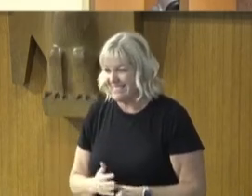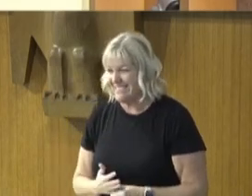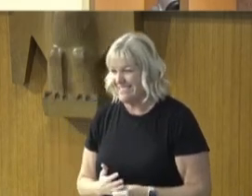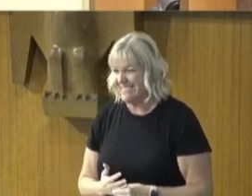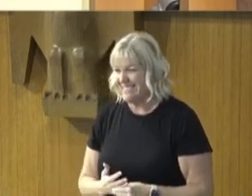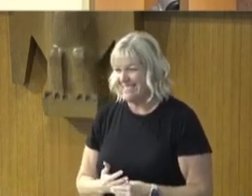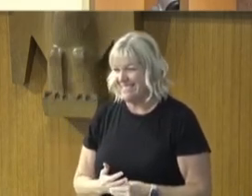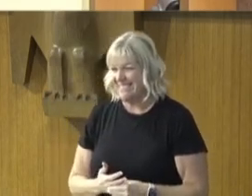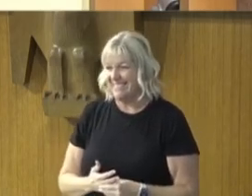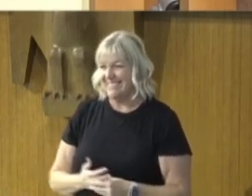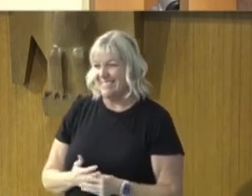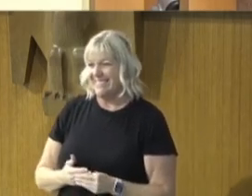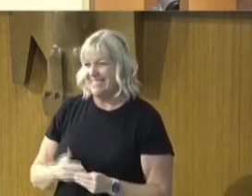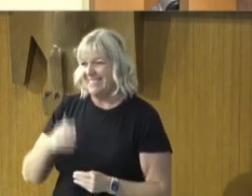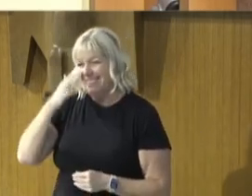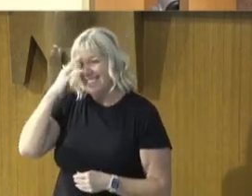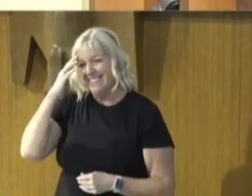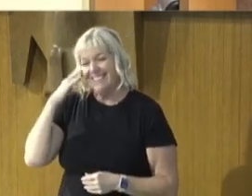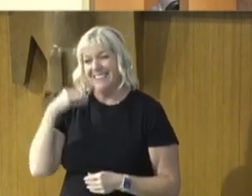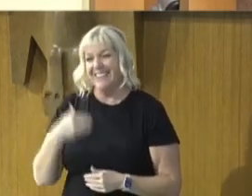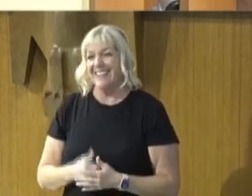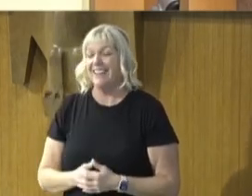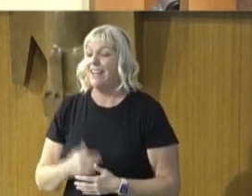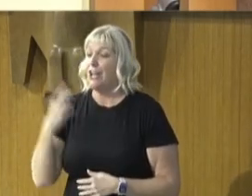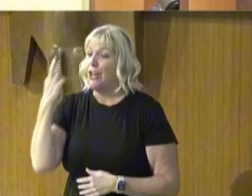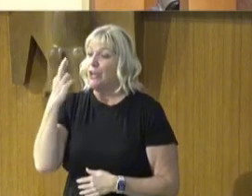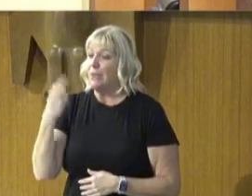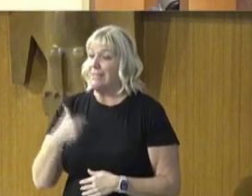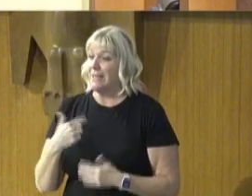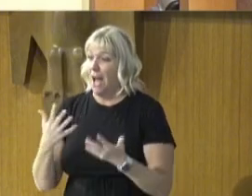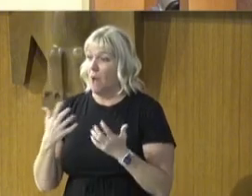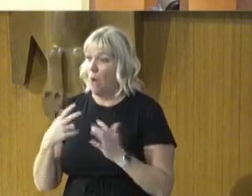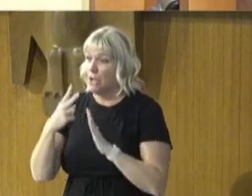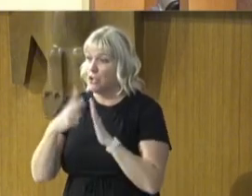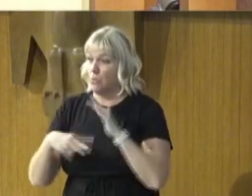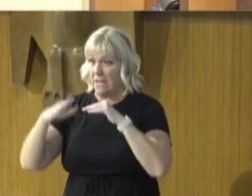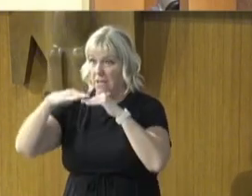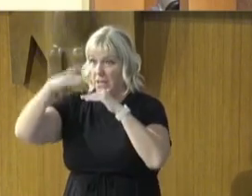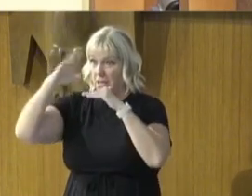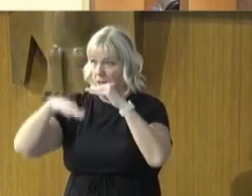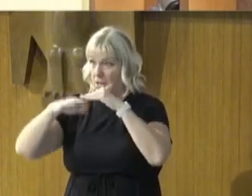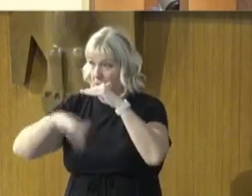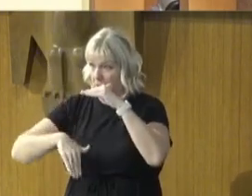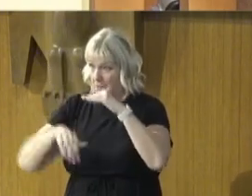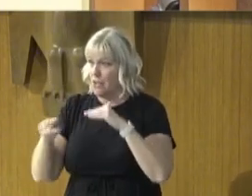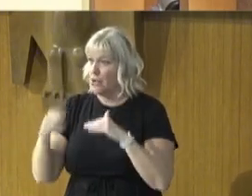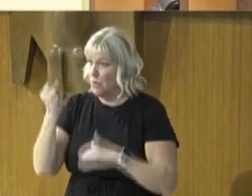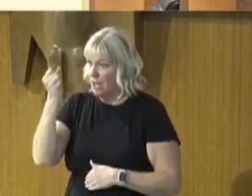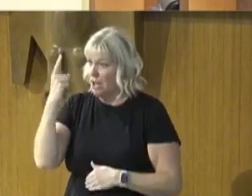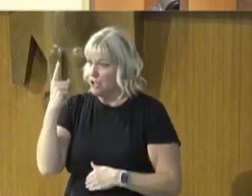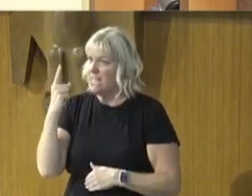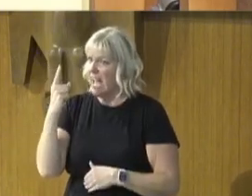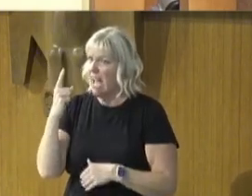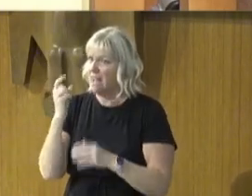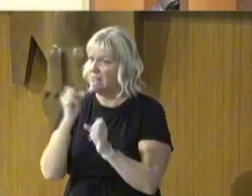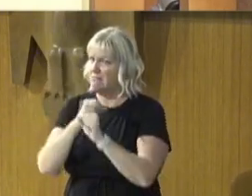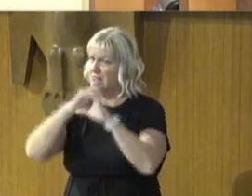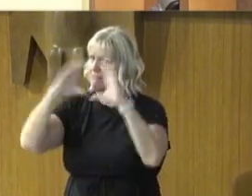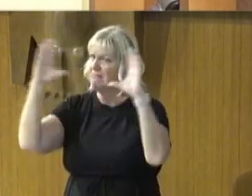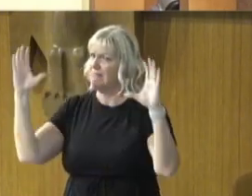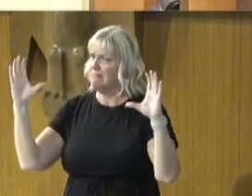What's more, the reason I wanted to read the scripture surrounding this verse is to understand the context of her building.